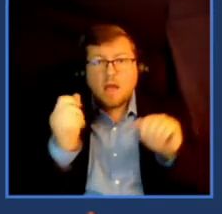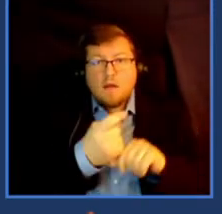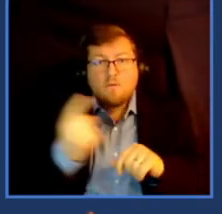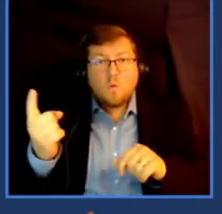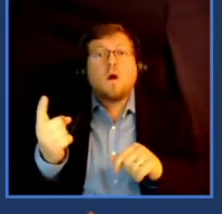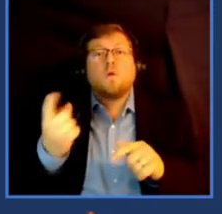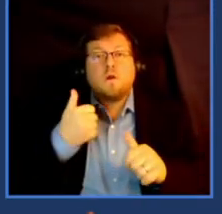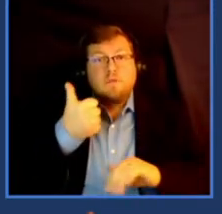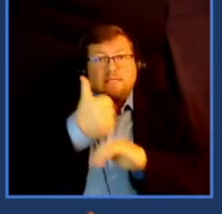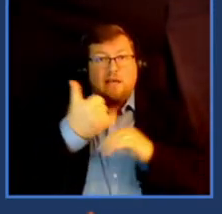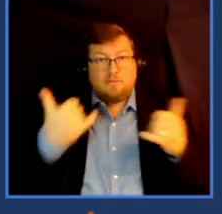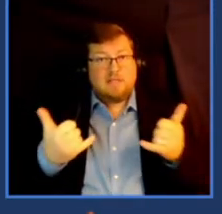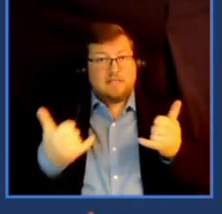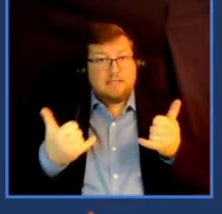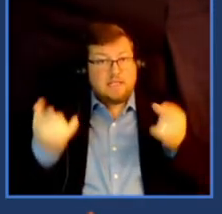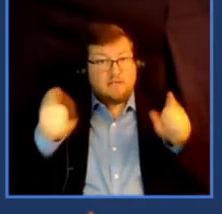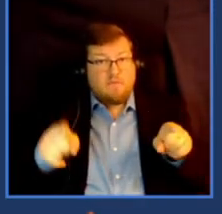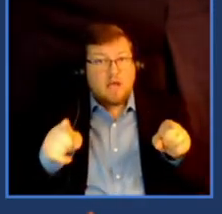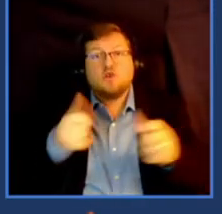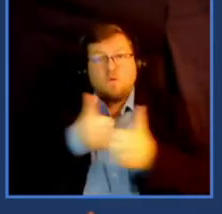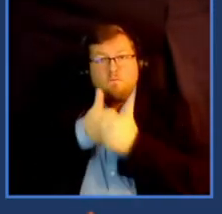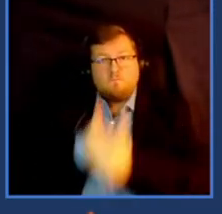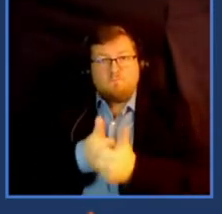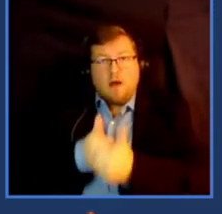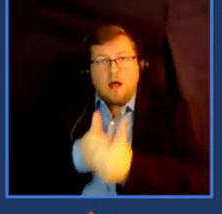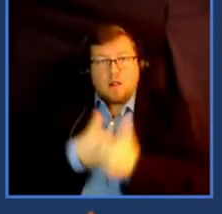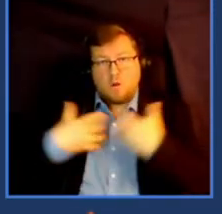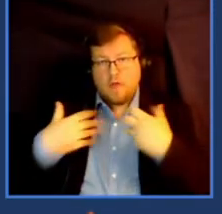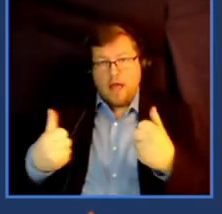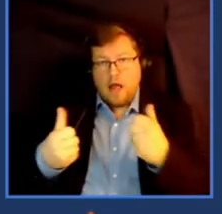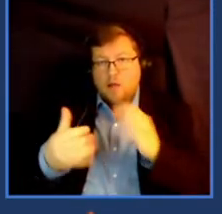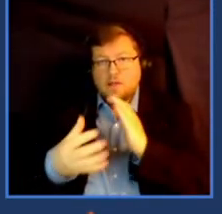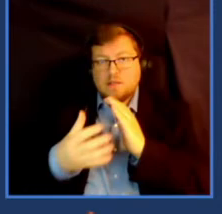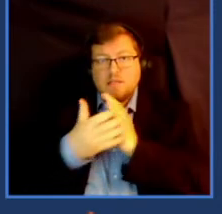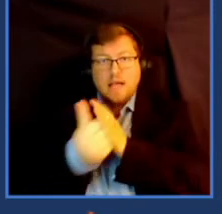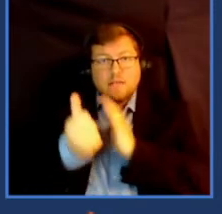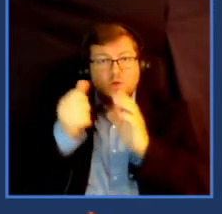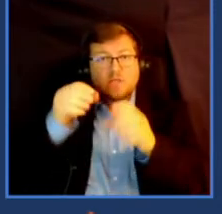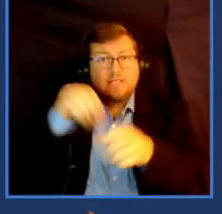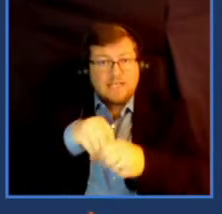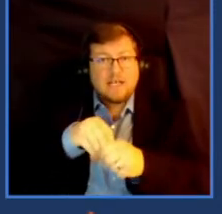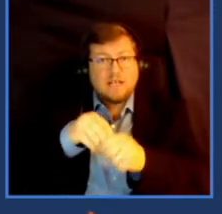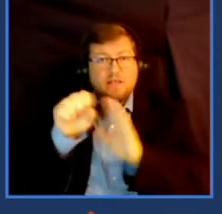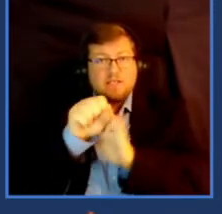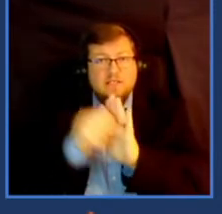Social distancing guidelines as outlined by health experts in the state of Georgia. Thank you.